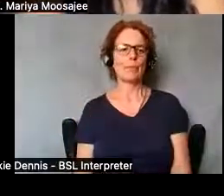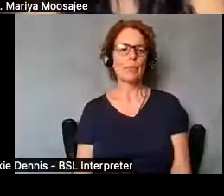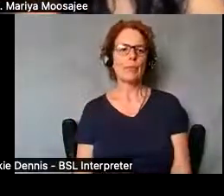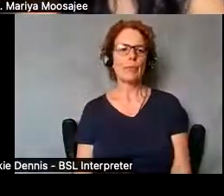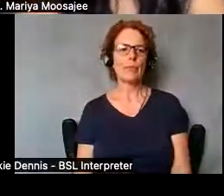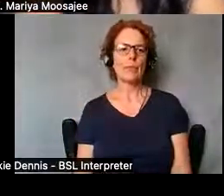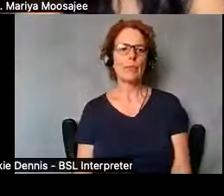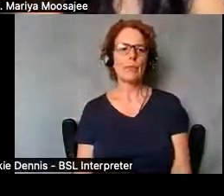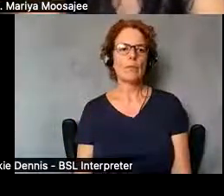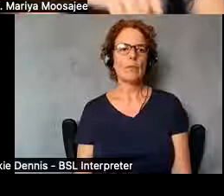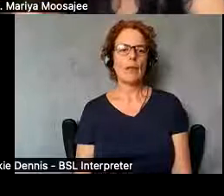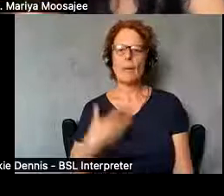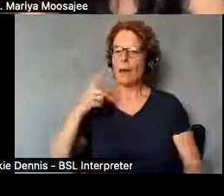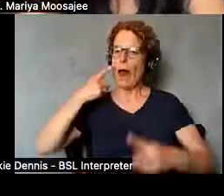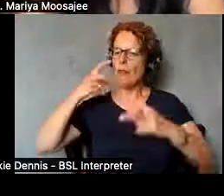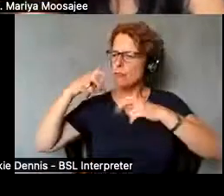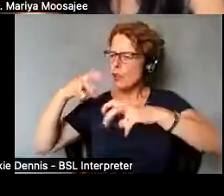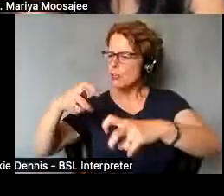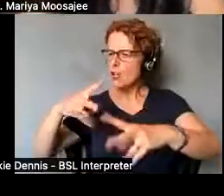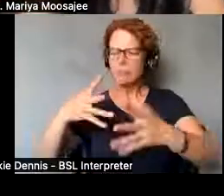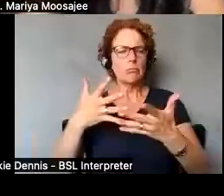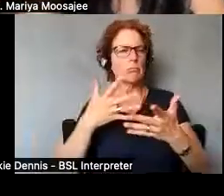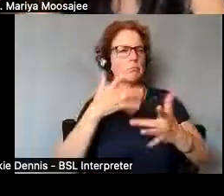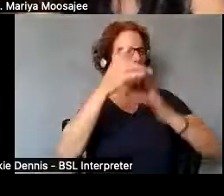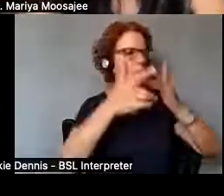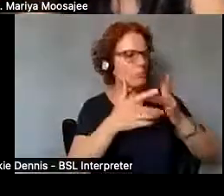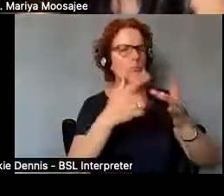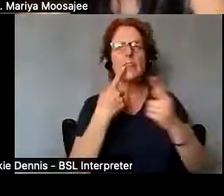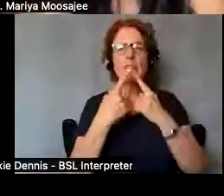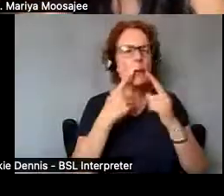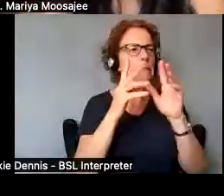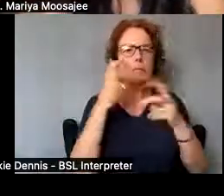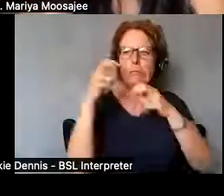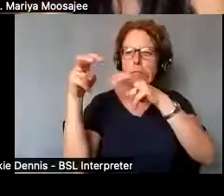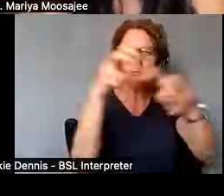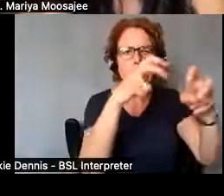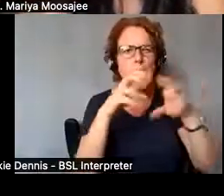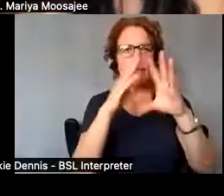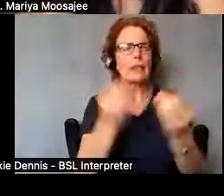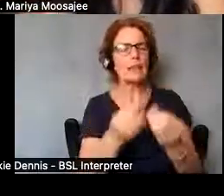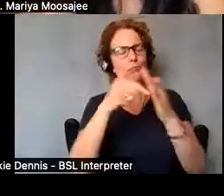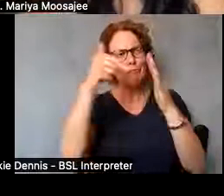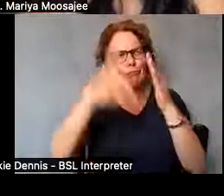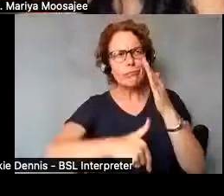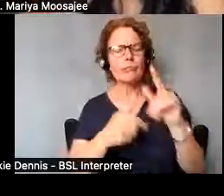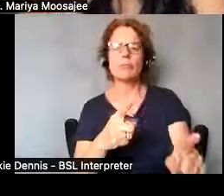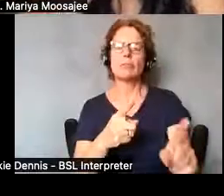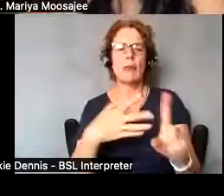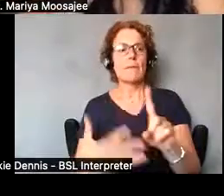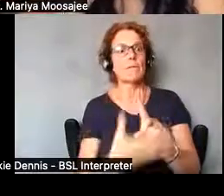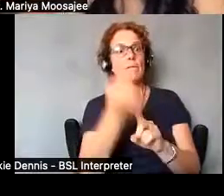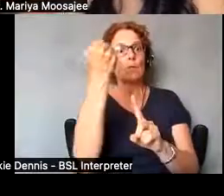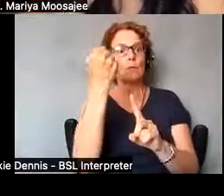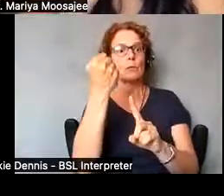So I was searching the literature, searching the web last night, trying to be thorough with this. And I came across that there was a